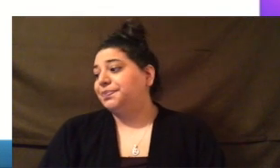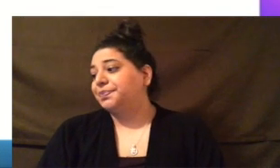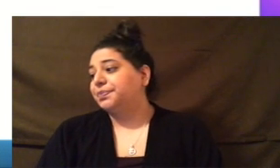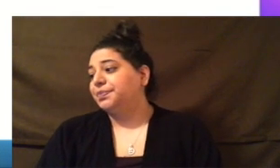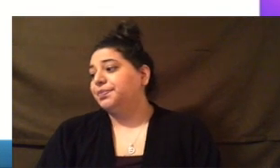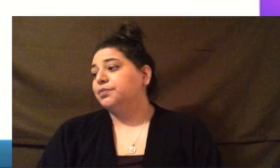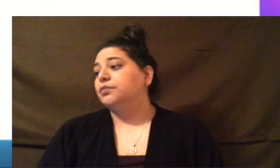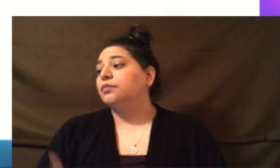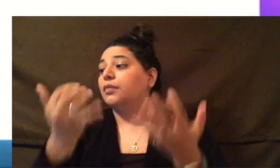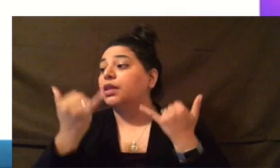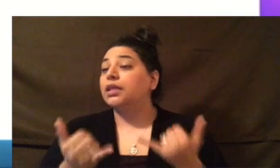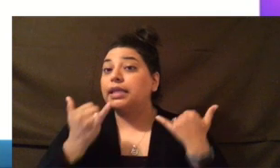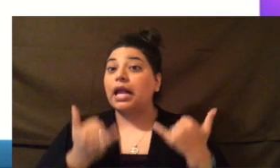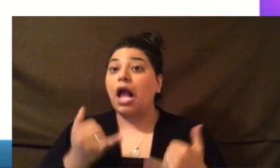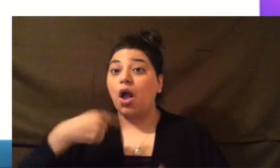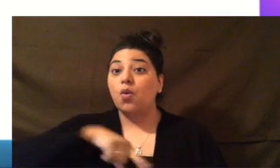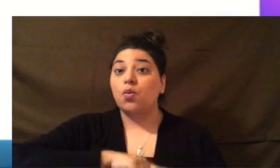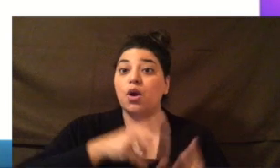it, okay?